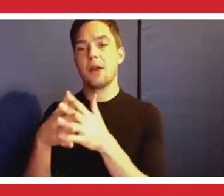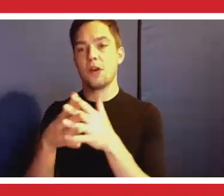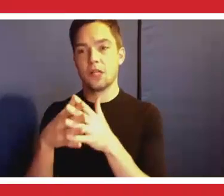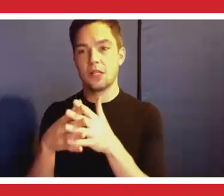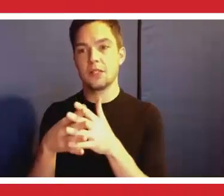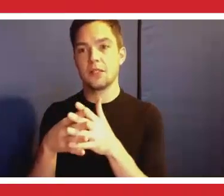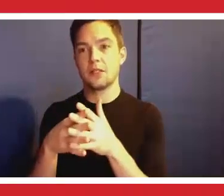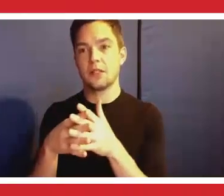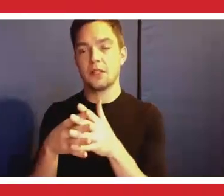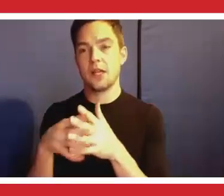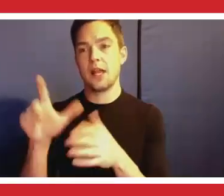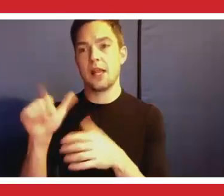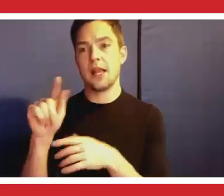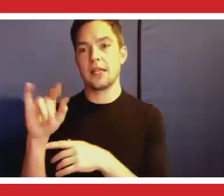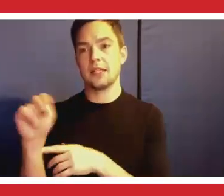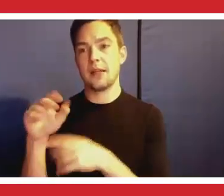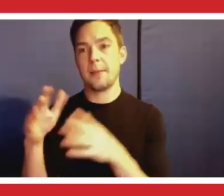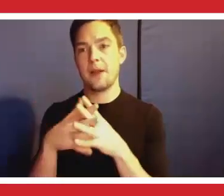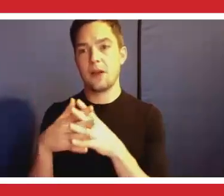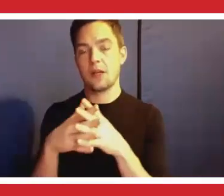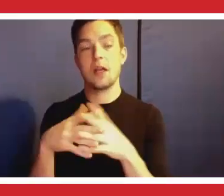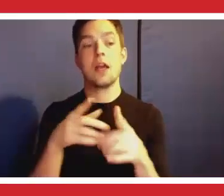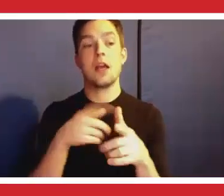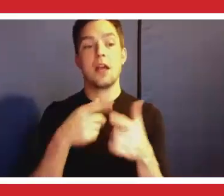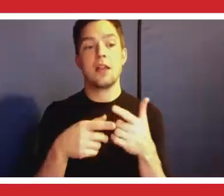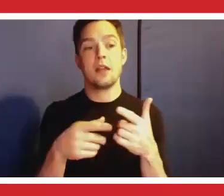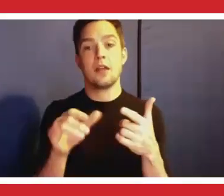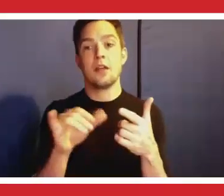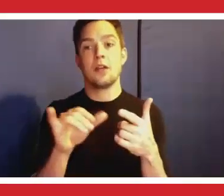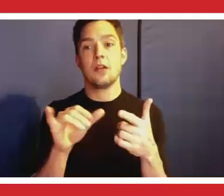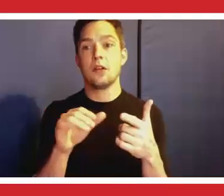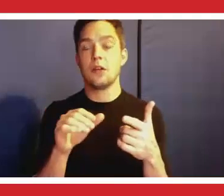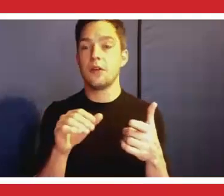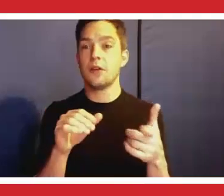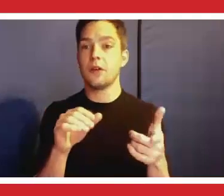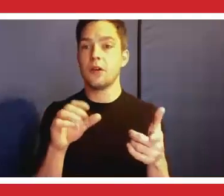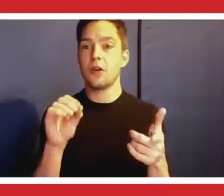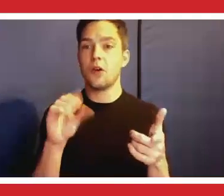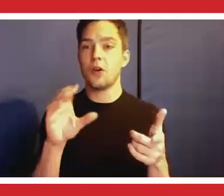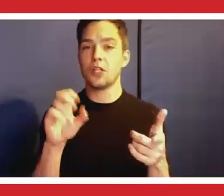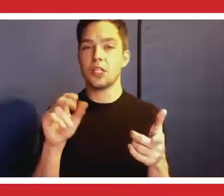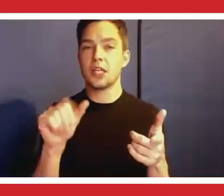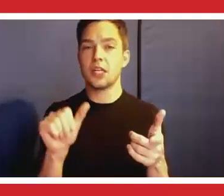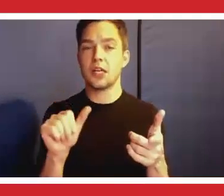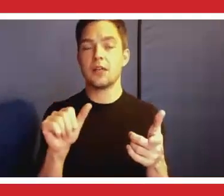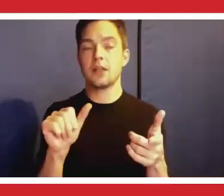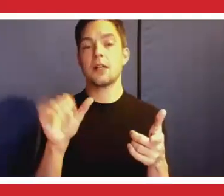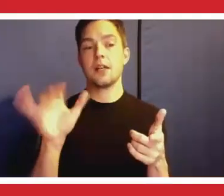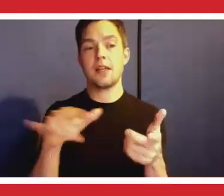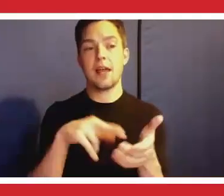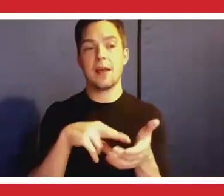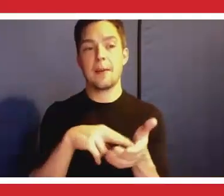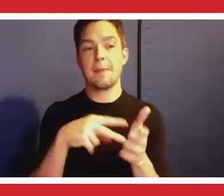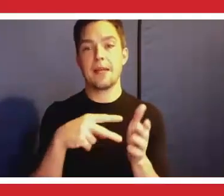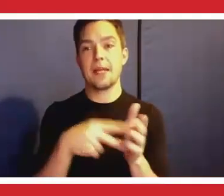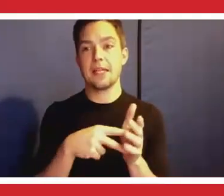Latin American. Then we have Oceania. Oceania is driven by New